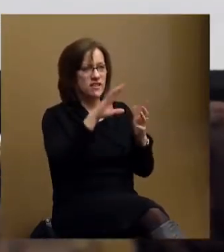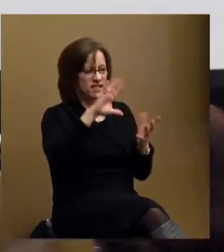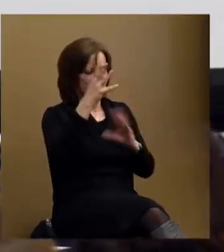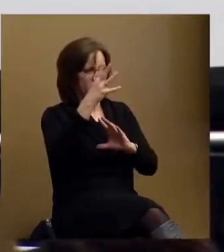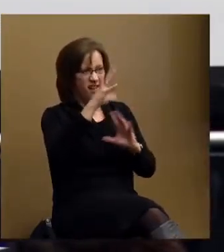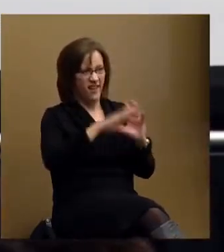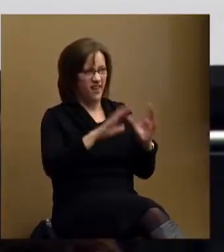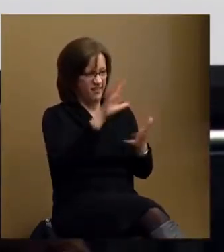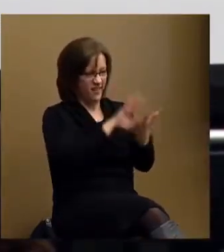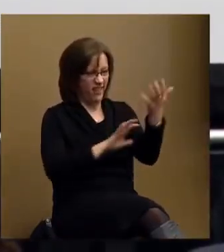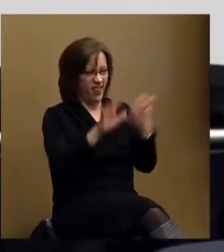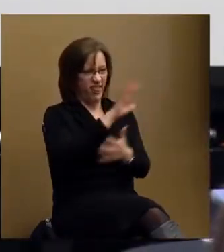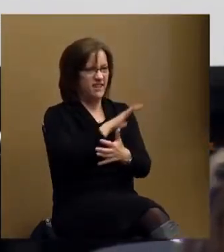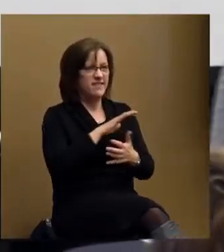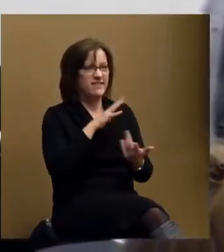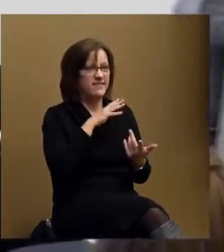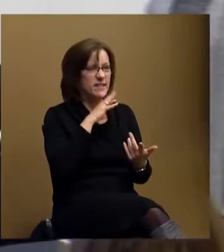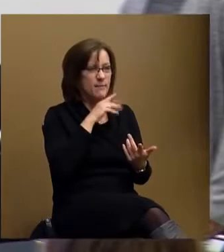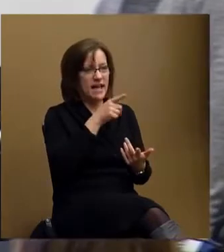Okay, never mind.